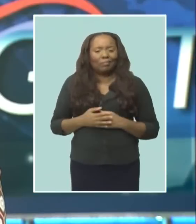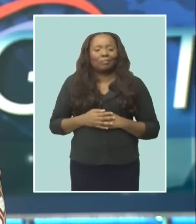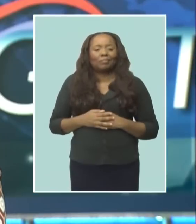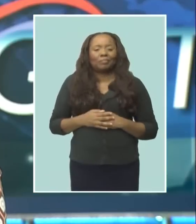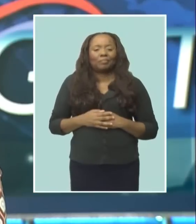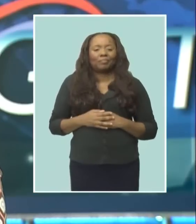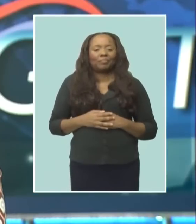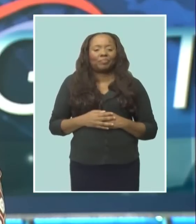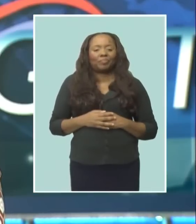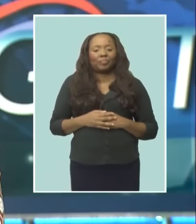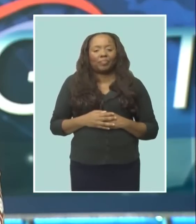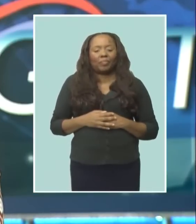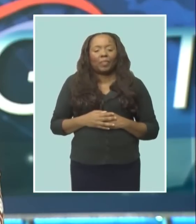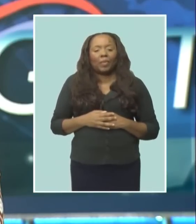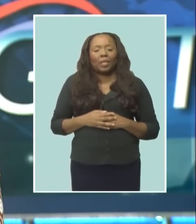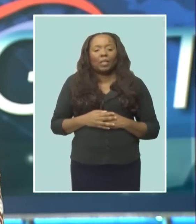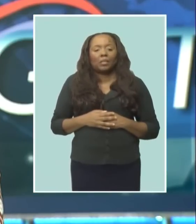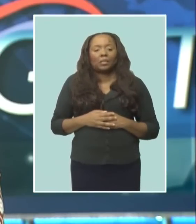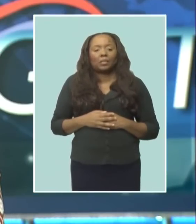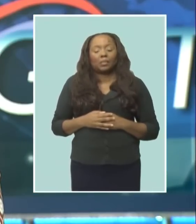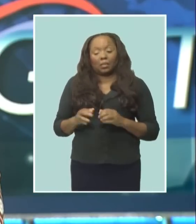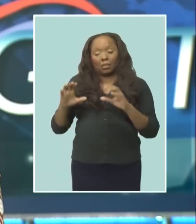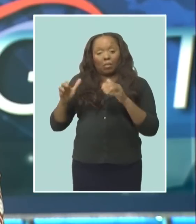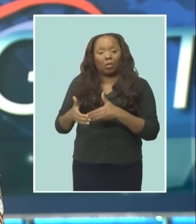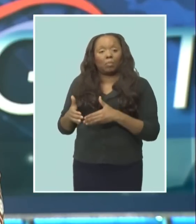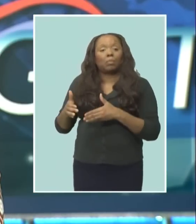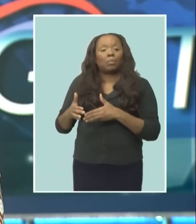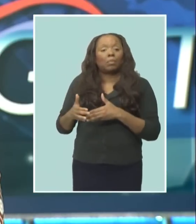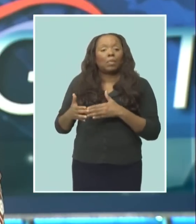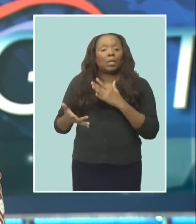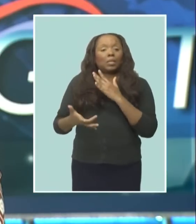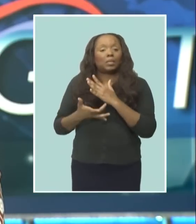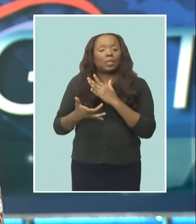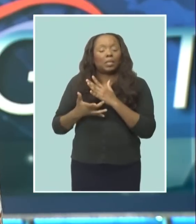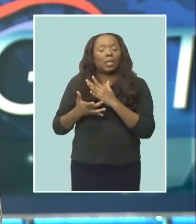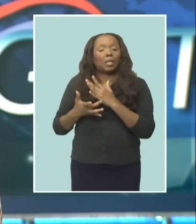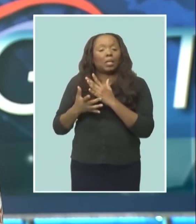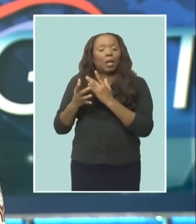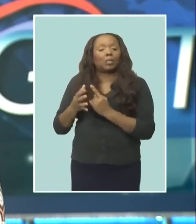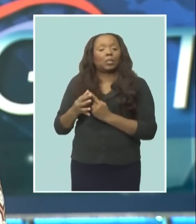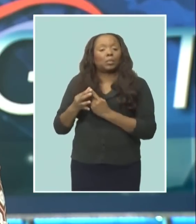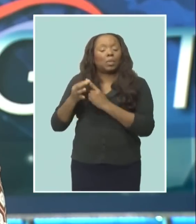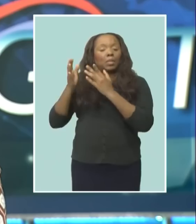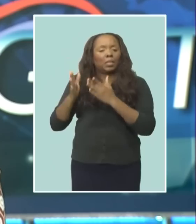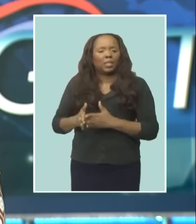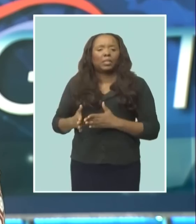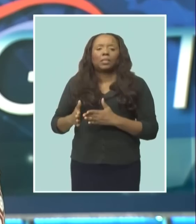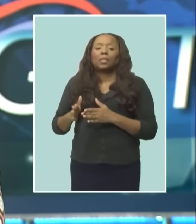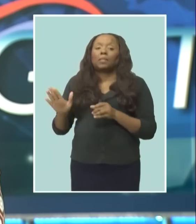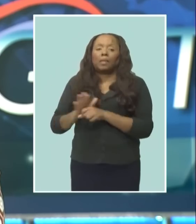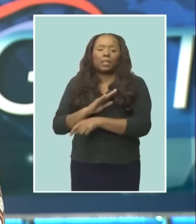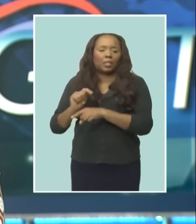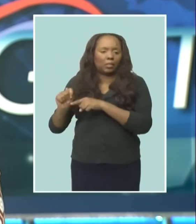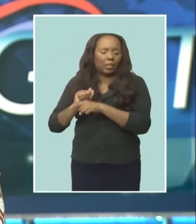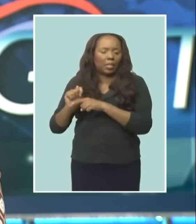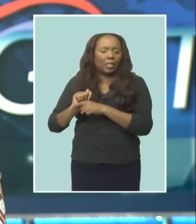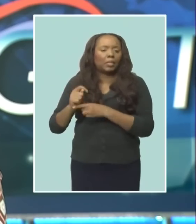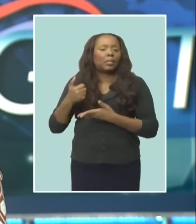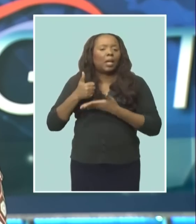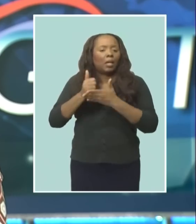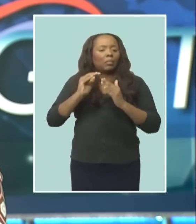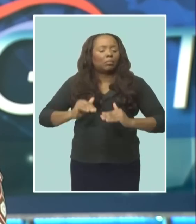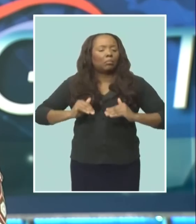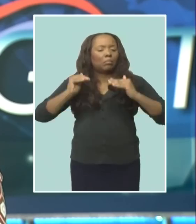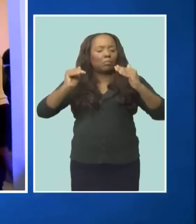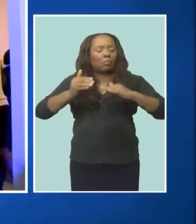And the company official tells the Business Report a cadre of trained technical specialists are in place to help bolster the customer